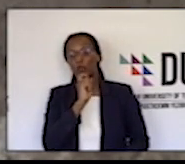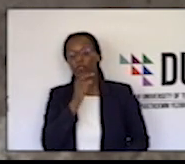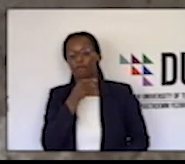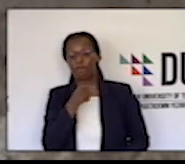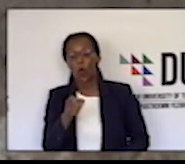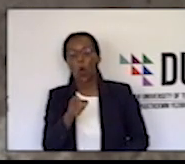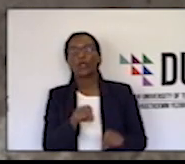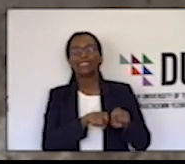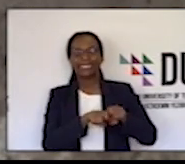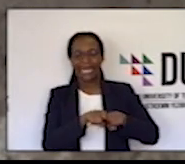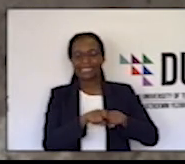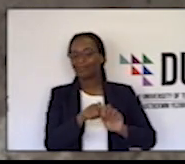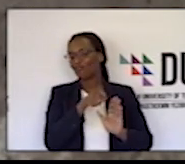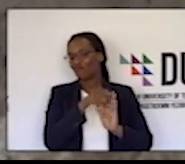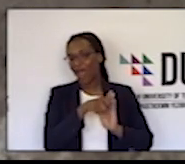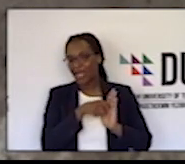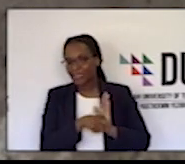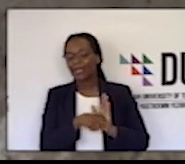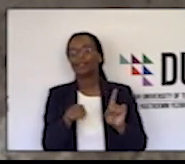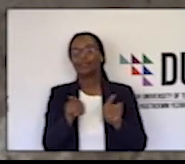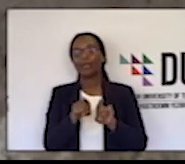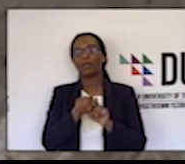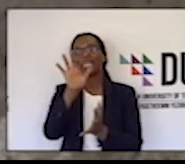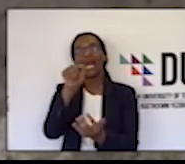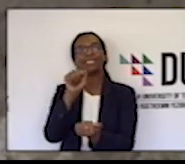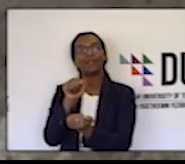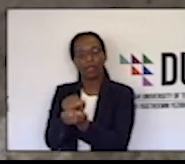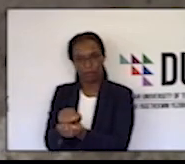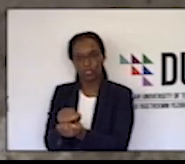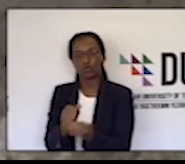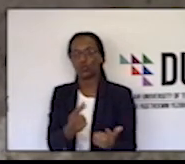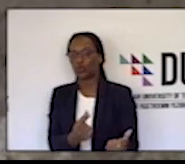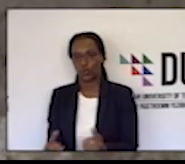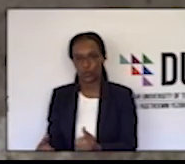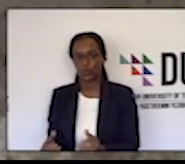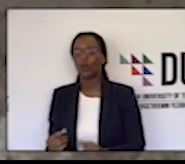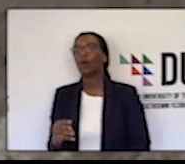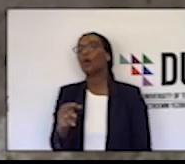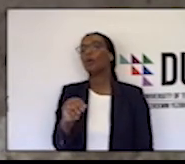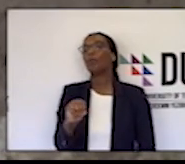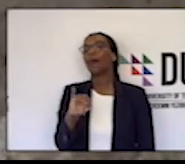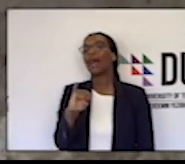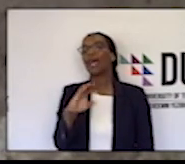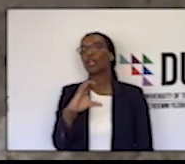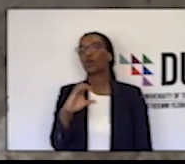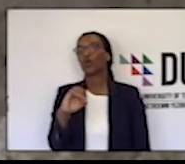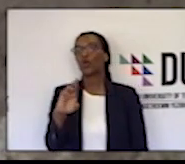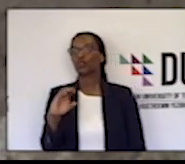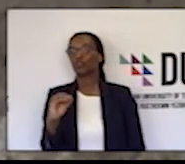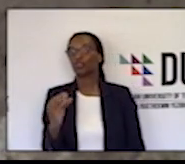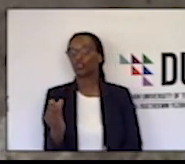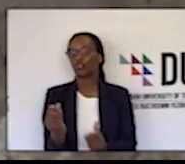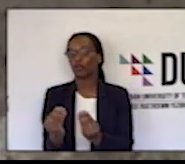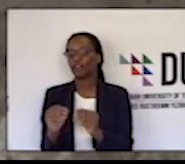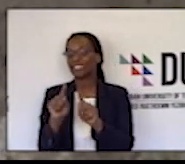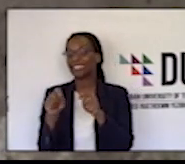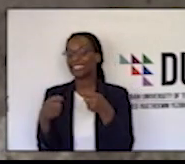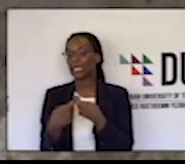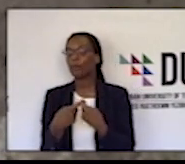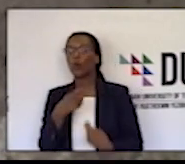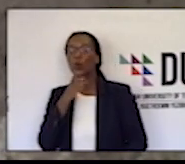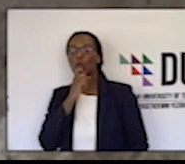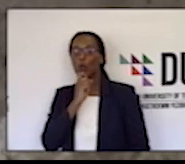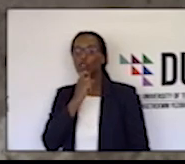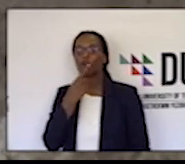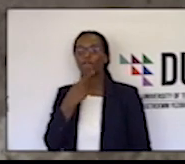tests and also for your assignments. And then Microsoft Teams, on the other hand, you are going to use it